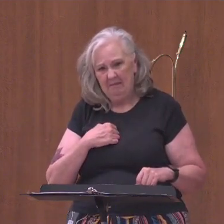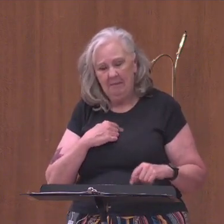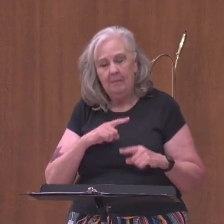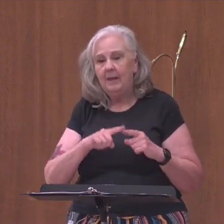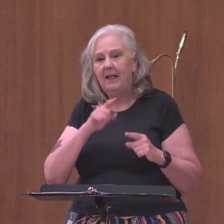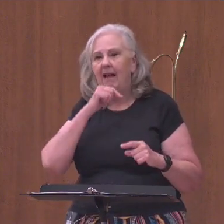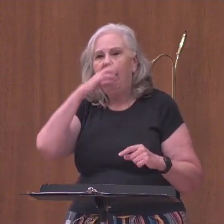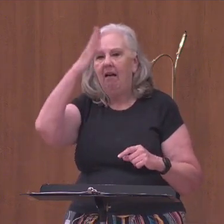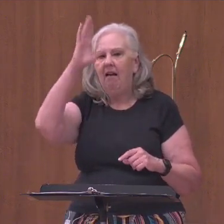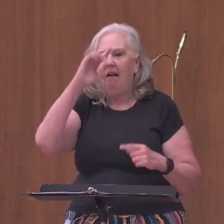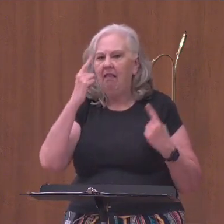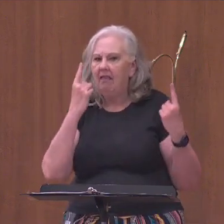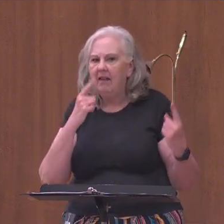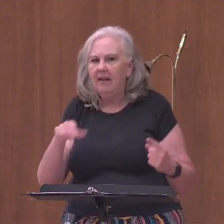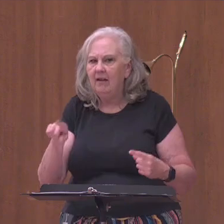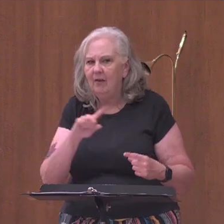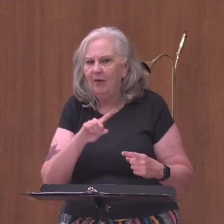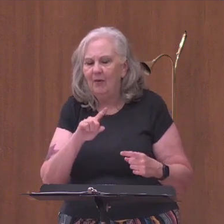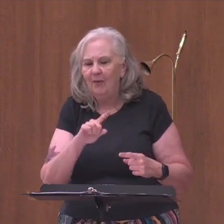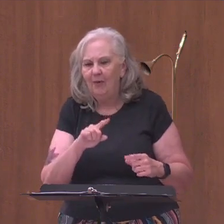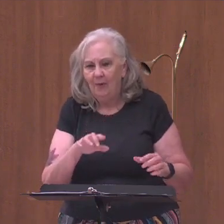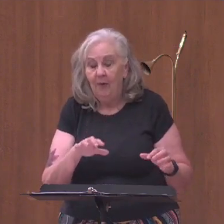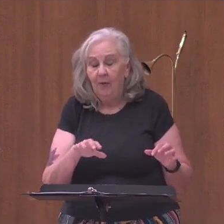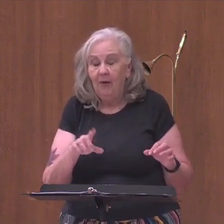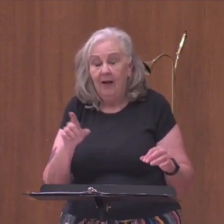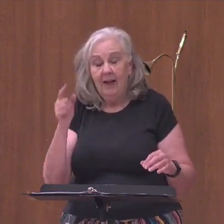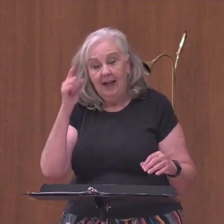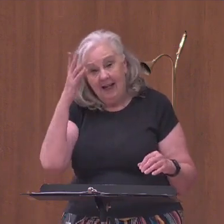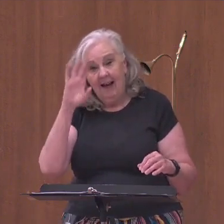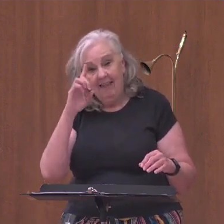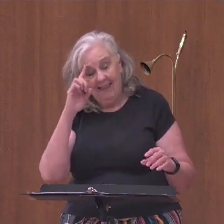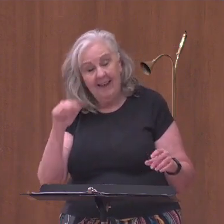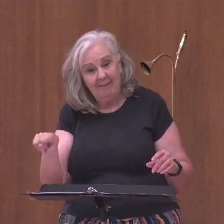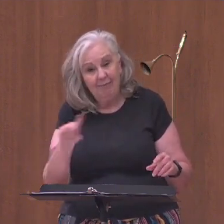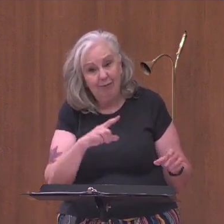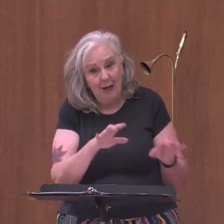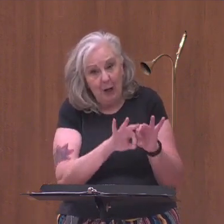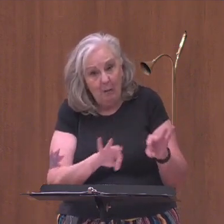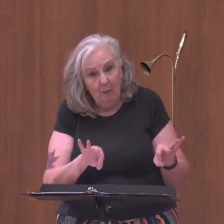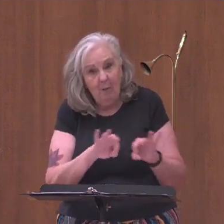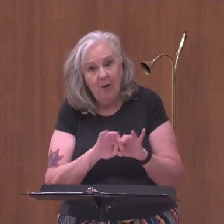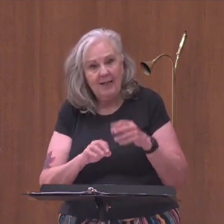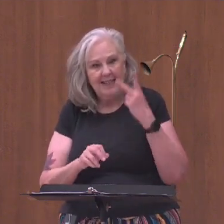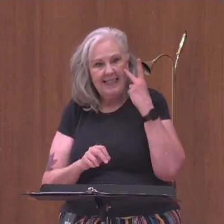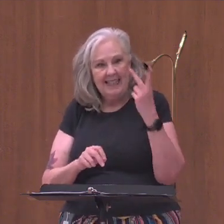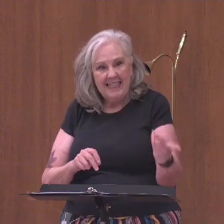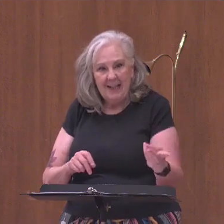God. You are seen, you are sacred, and you are sent.